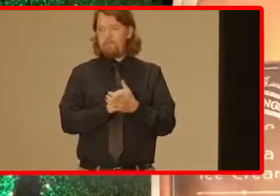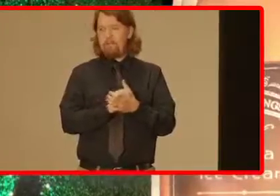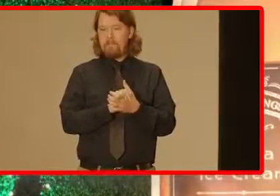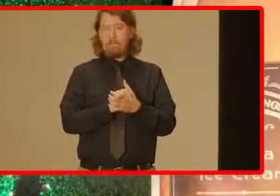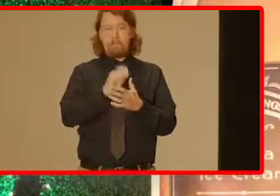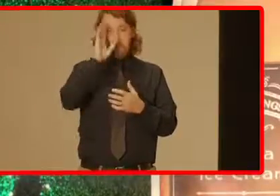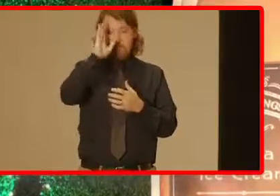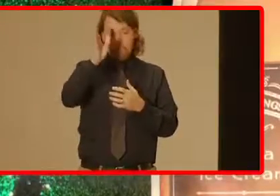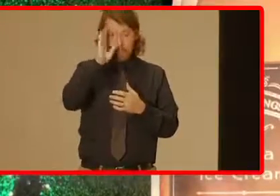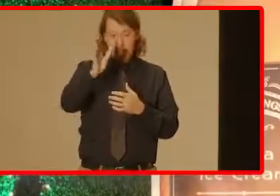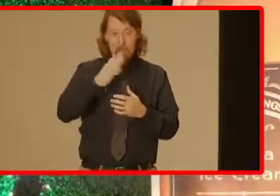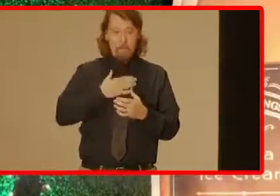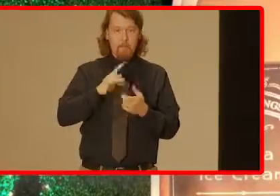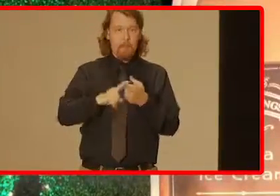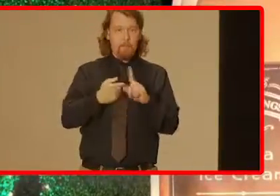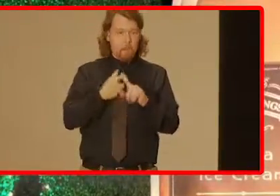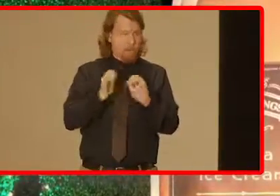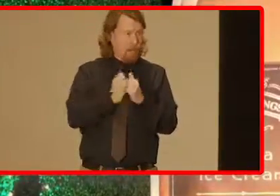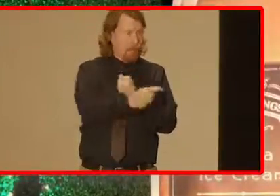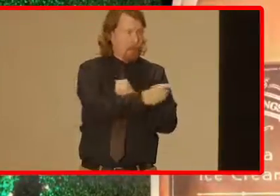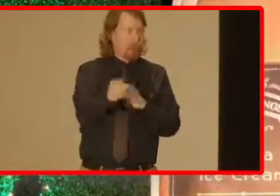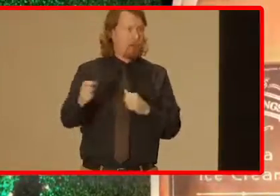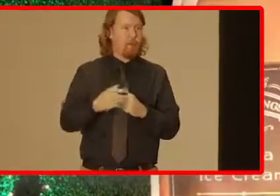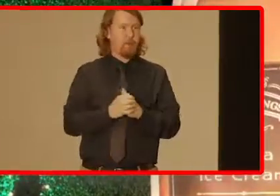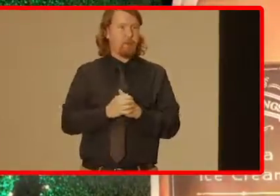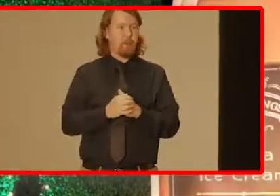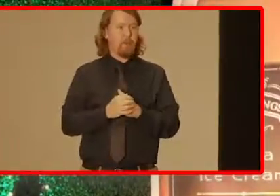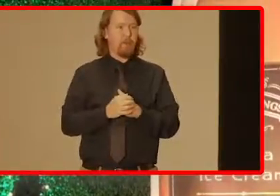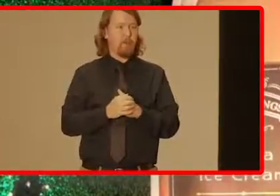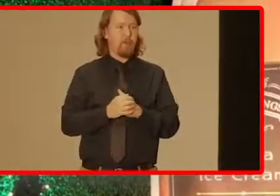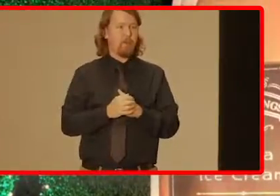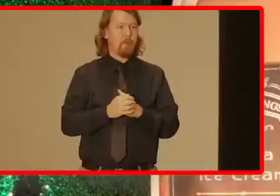Hello, my friends. How are you?